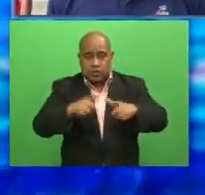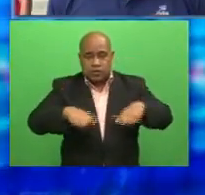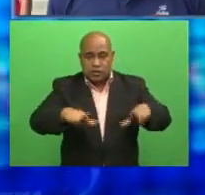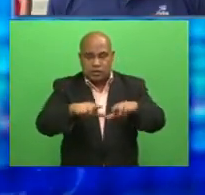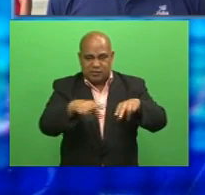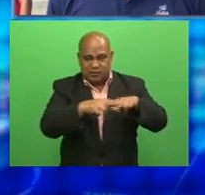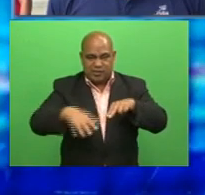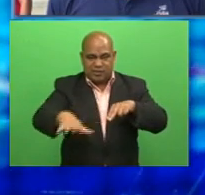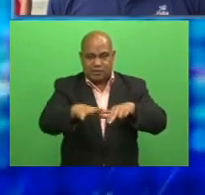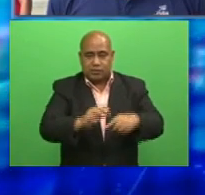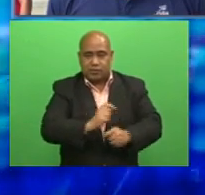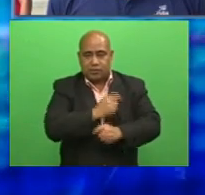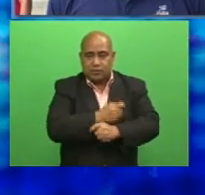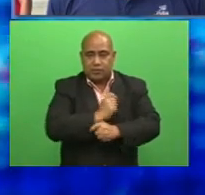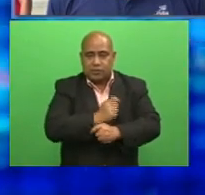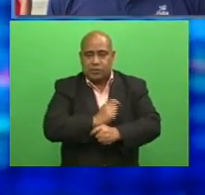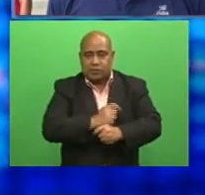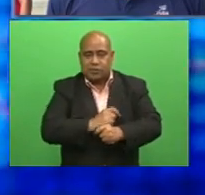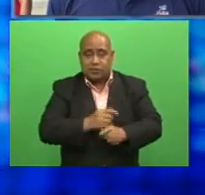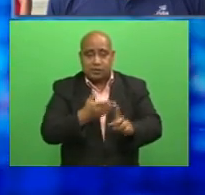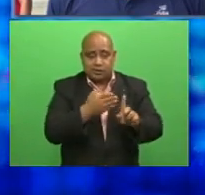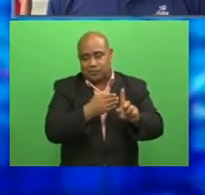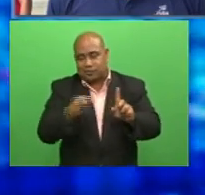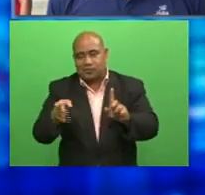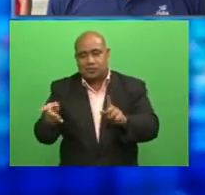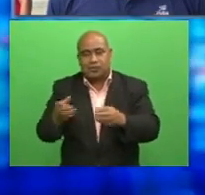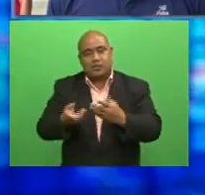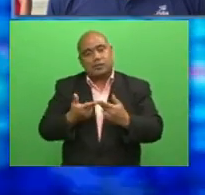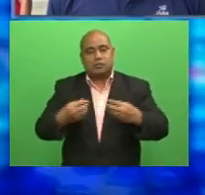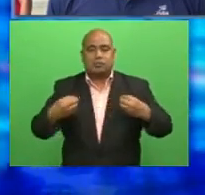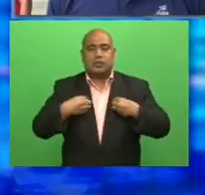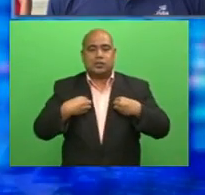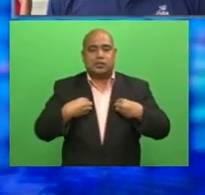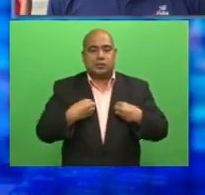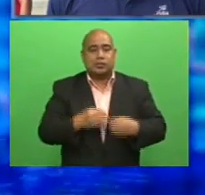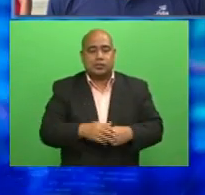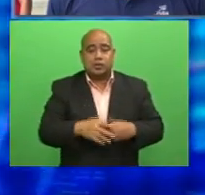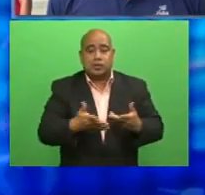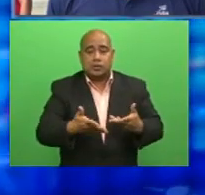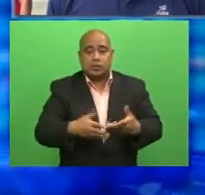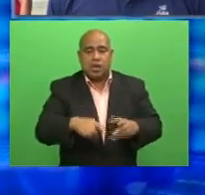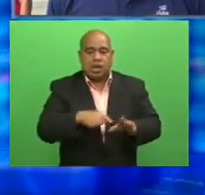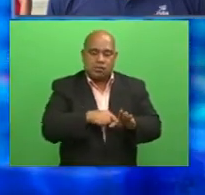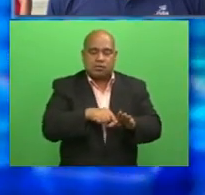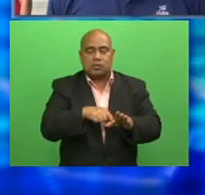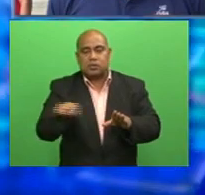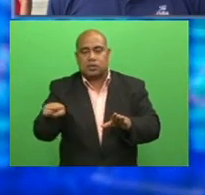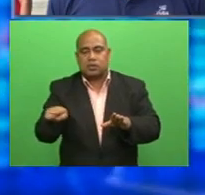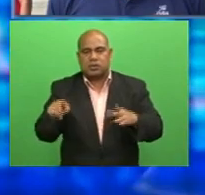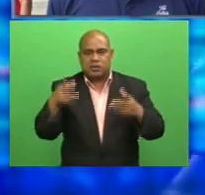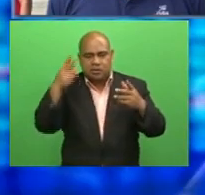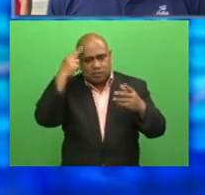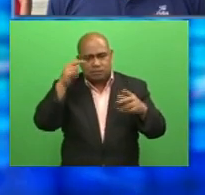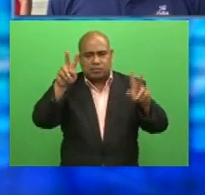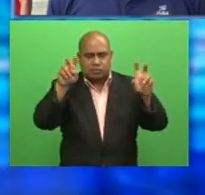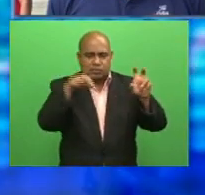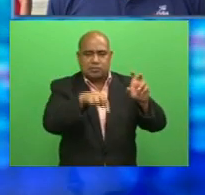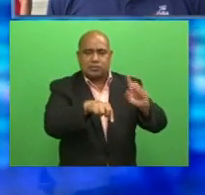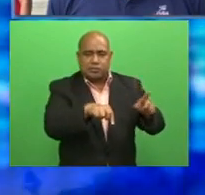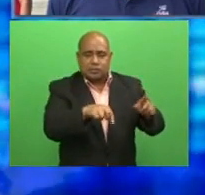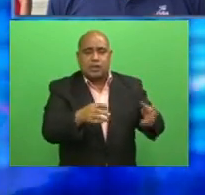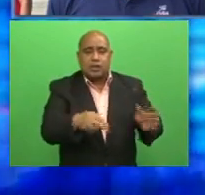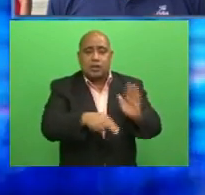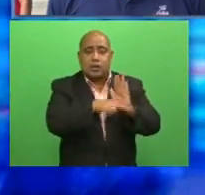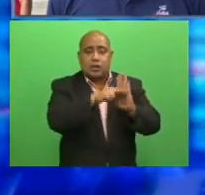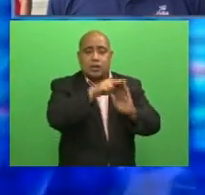new business to stay afloat. 80% of the band Inside Out's revenue came from performing at various resorts and hotels. But with